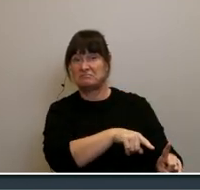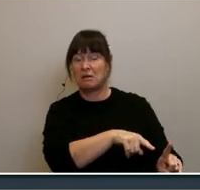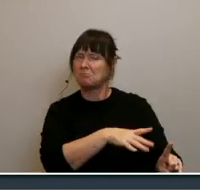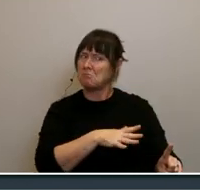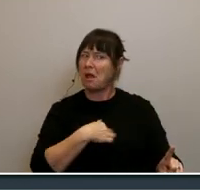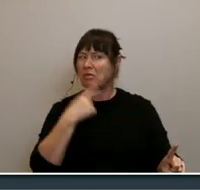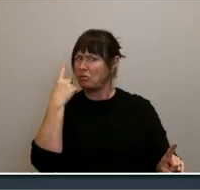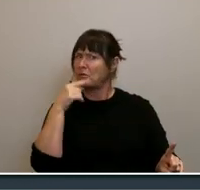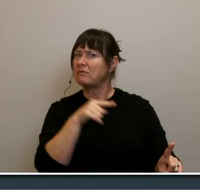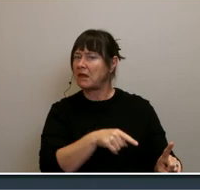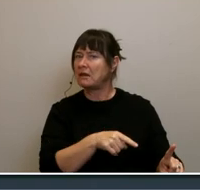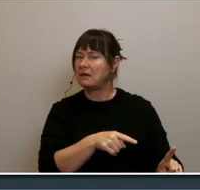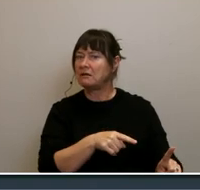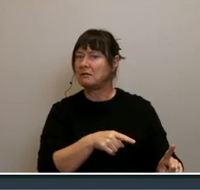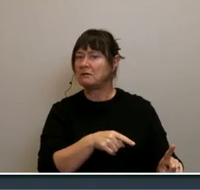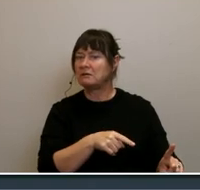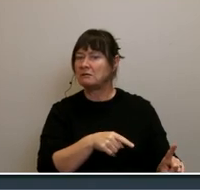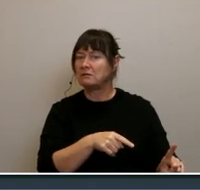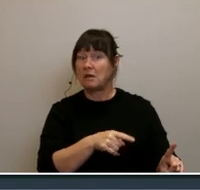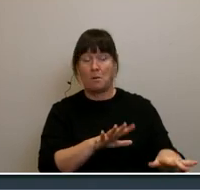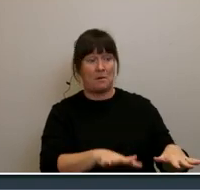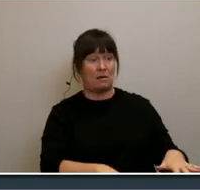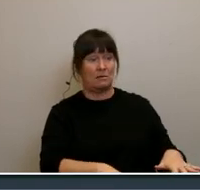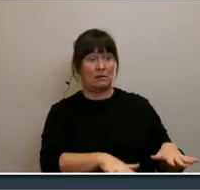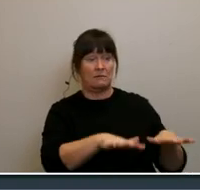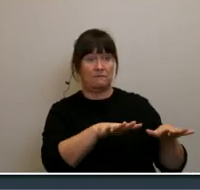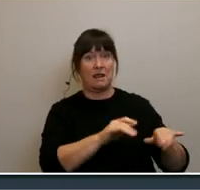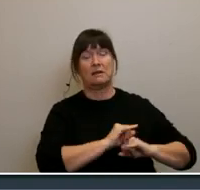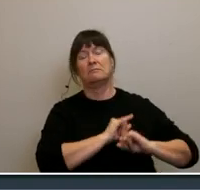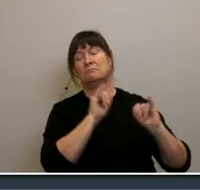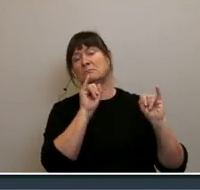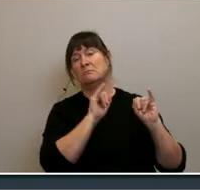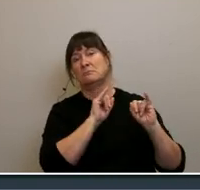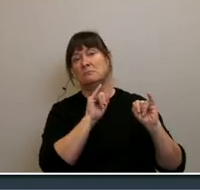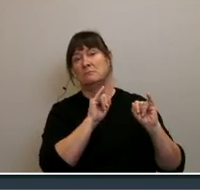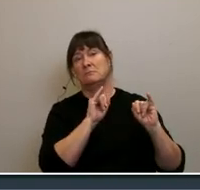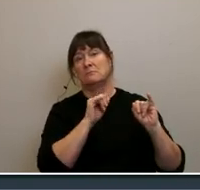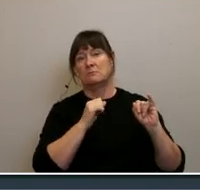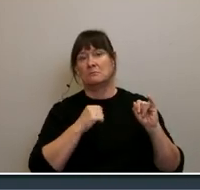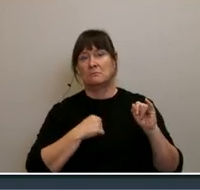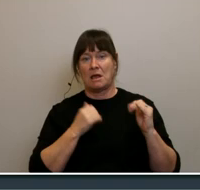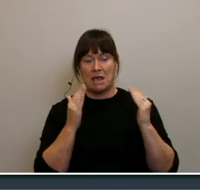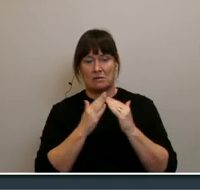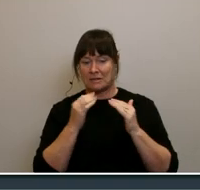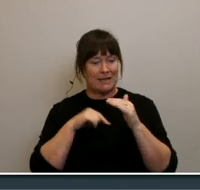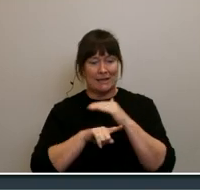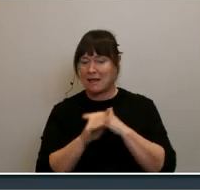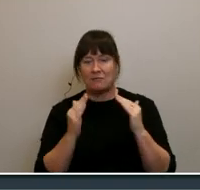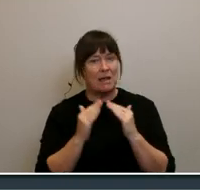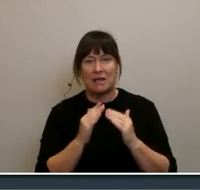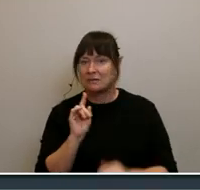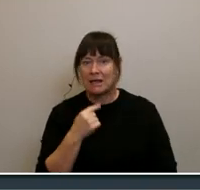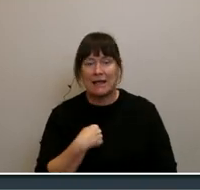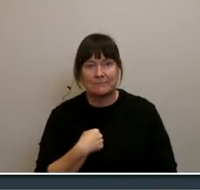something I hadn't thought of, but the flooding was so bad I couldn't get out and about,